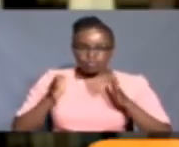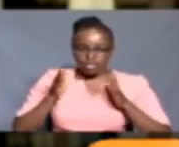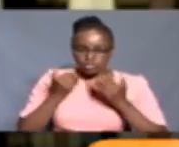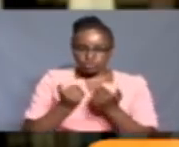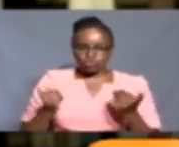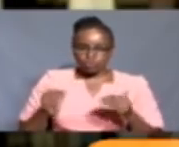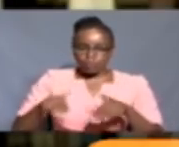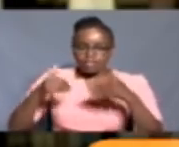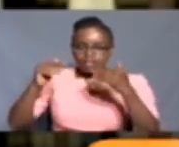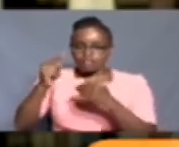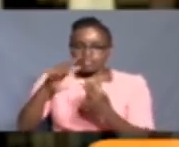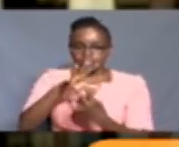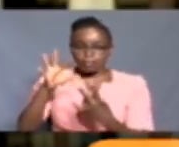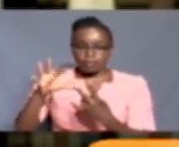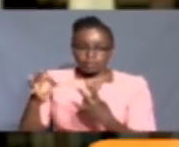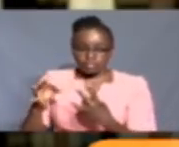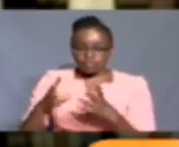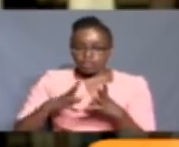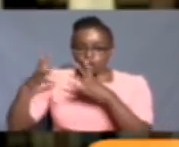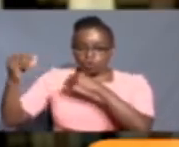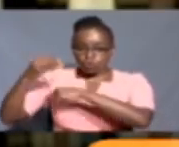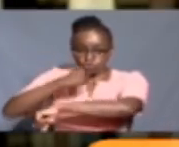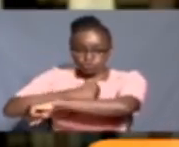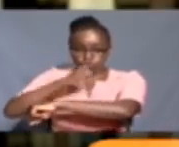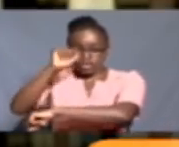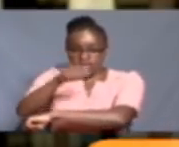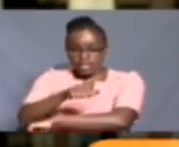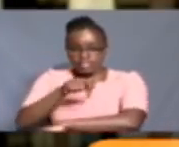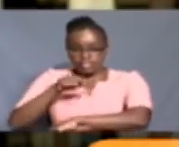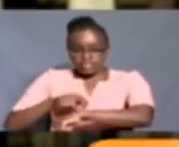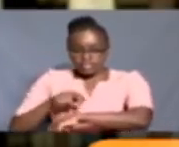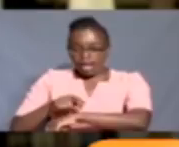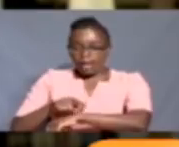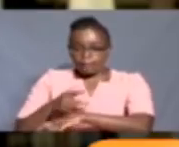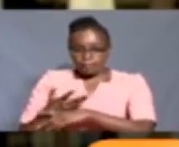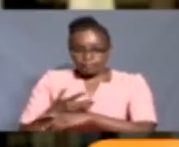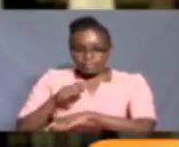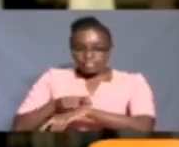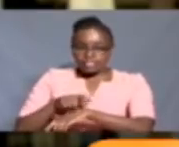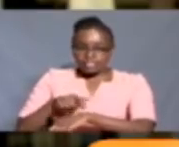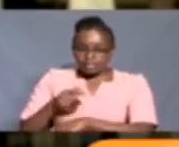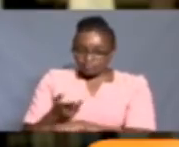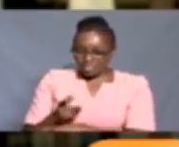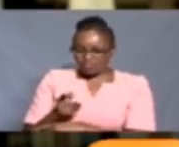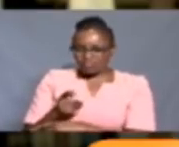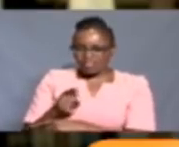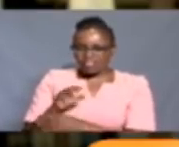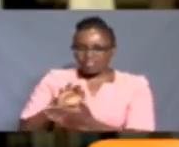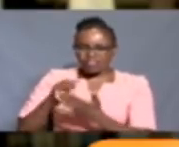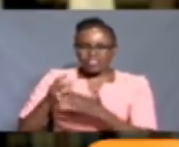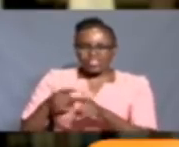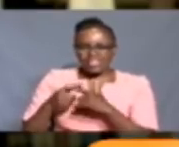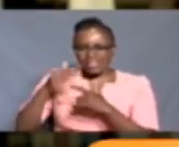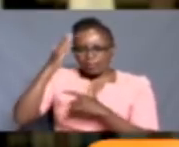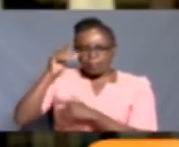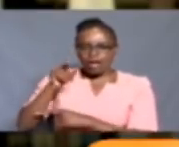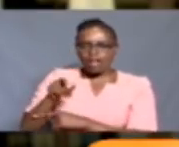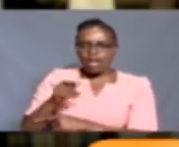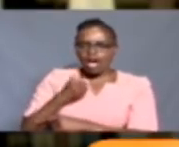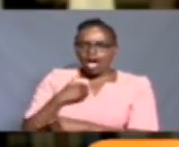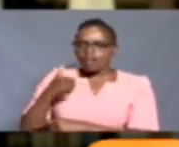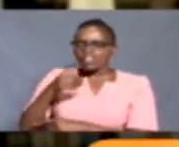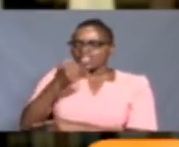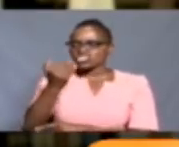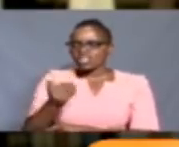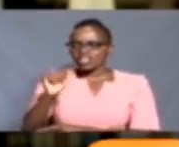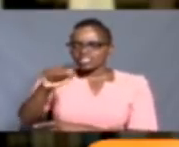given the first priority. They go to school, and when the account, when the funds are drained, is when they remember that, oh, we also have this